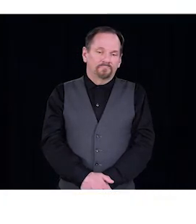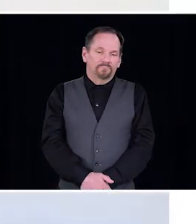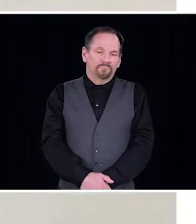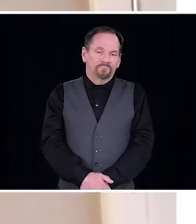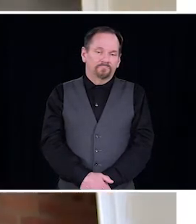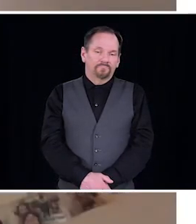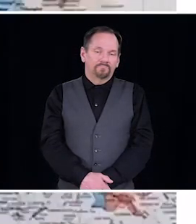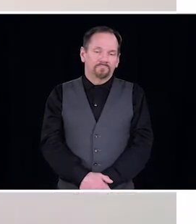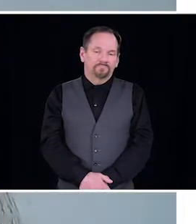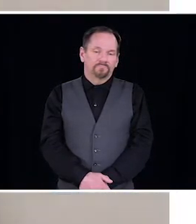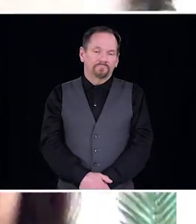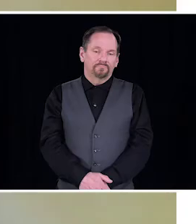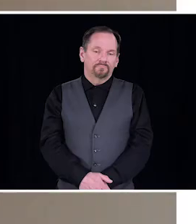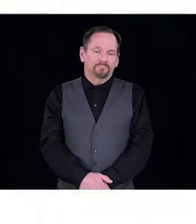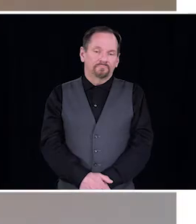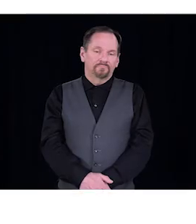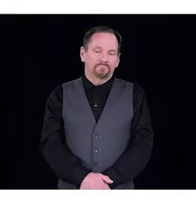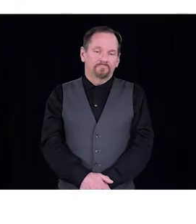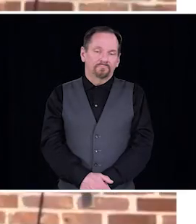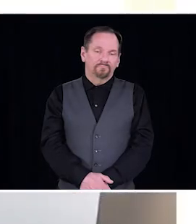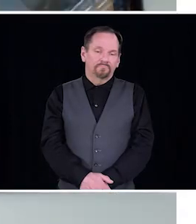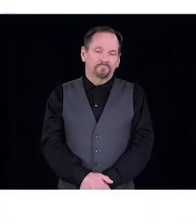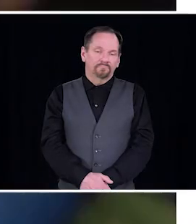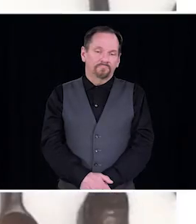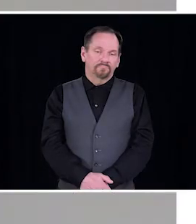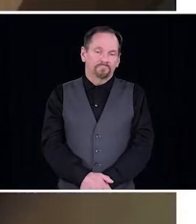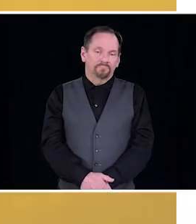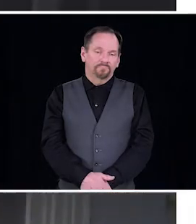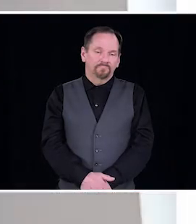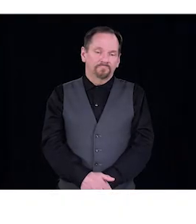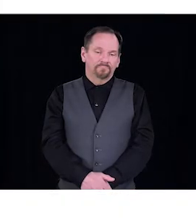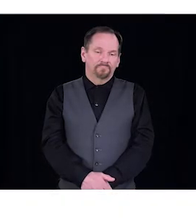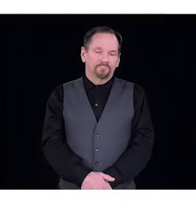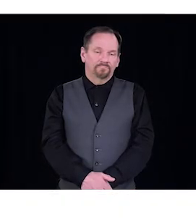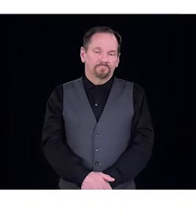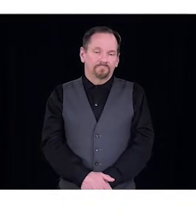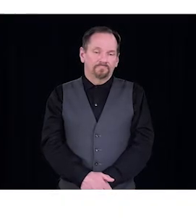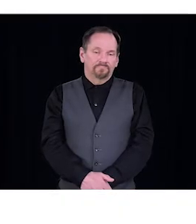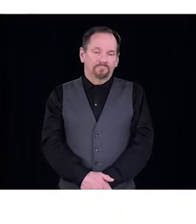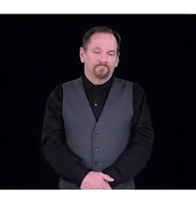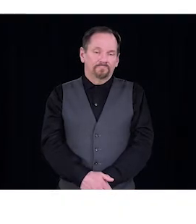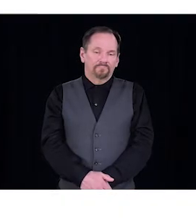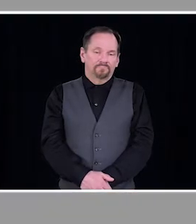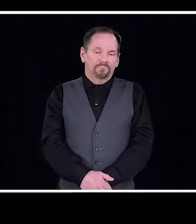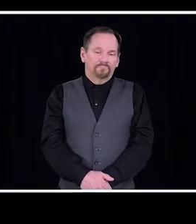light that guides those who care for vulnerable, difficult, and painful times.